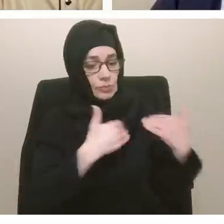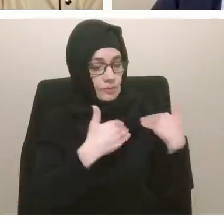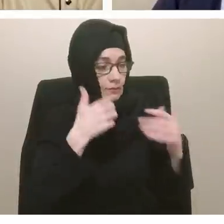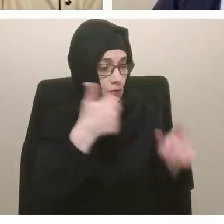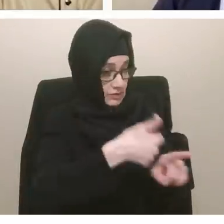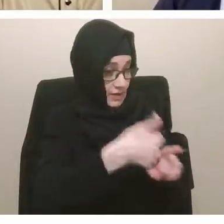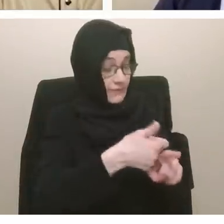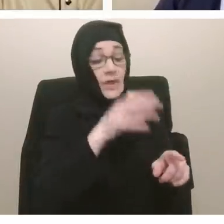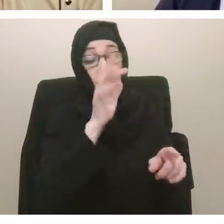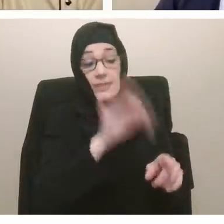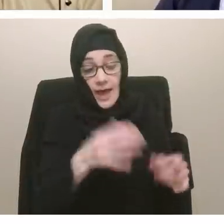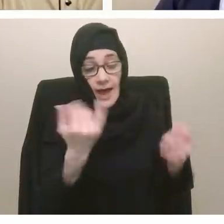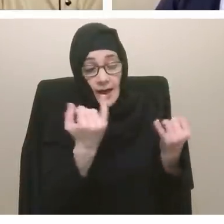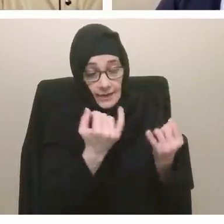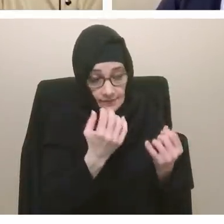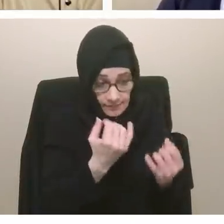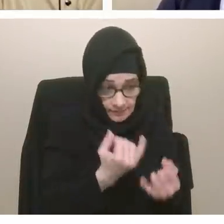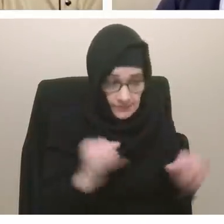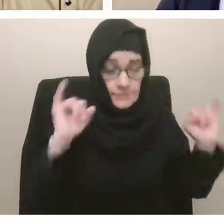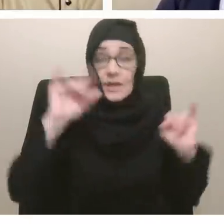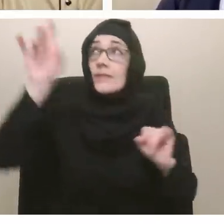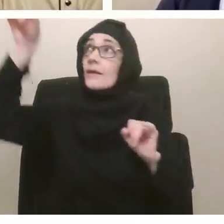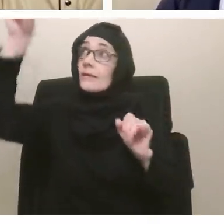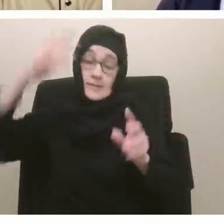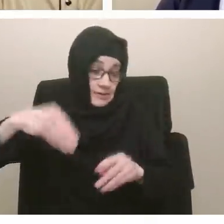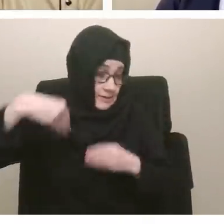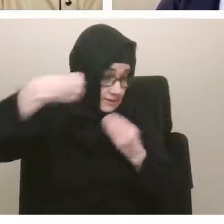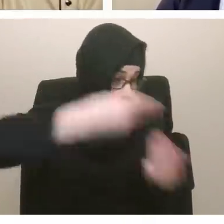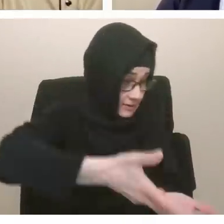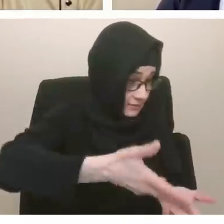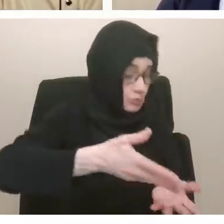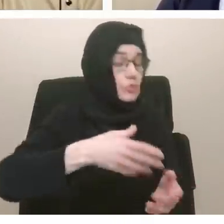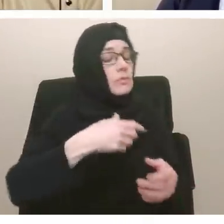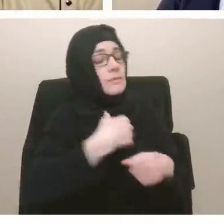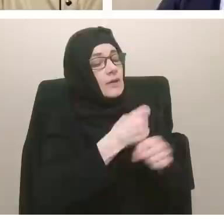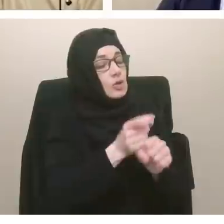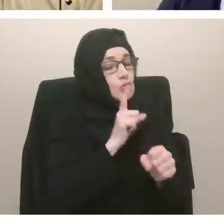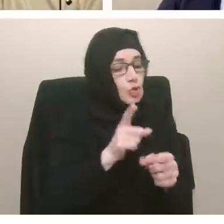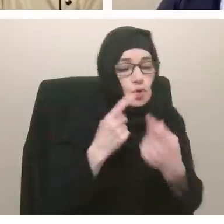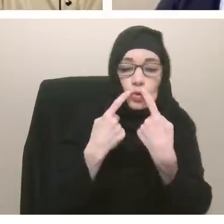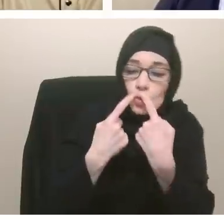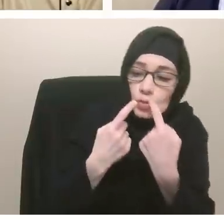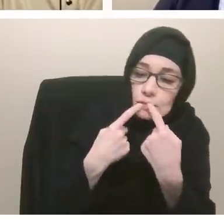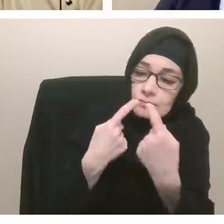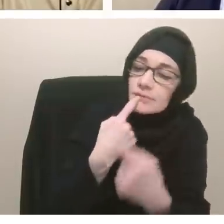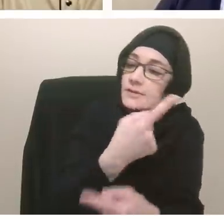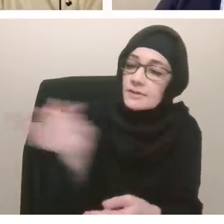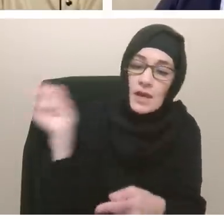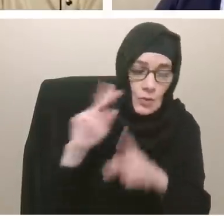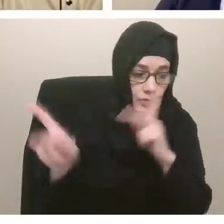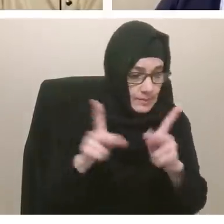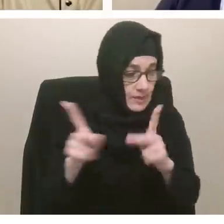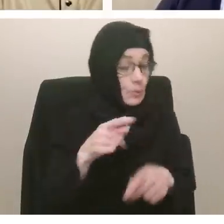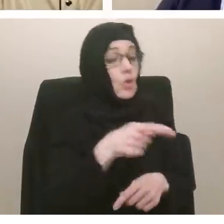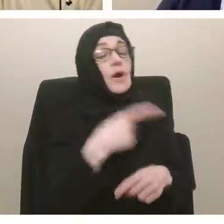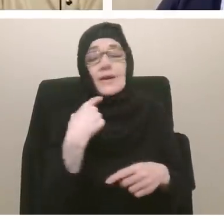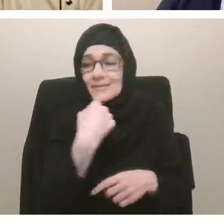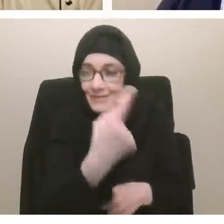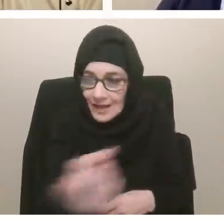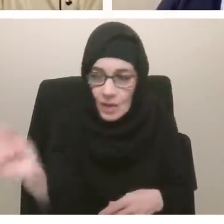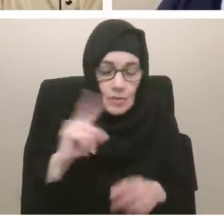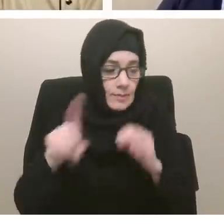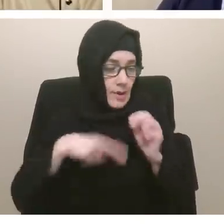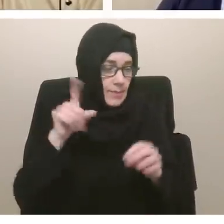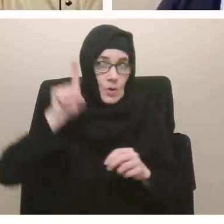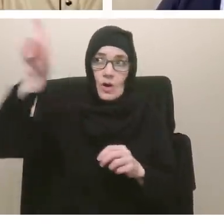that self-sufficiency that has been given to you by Allah subhanahu wa ta'ala, speak about it to the people. Mention the blessings of Allah that Allah has given you.